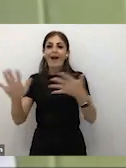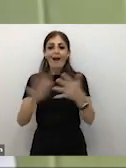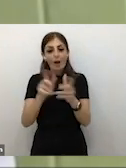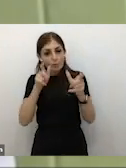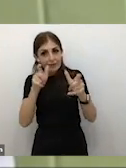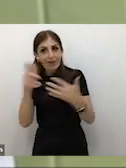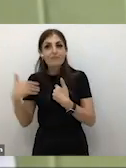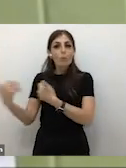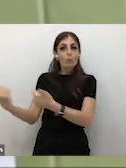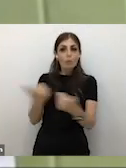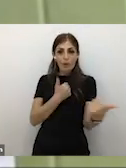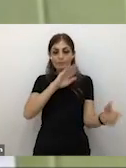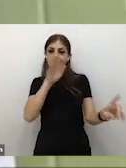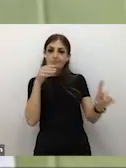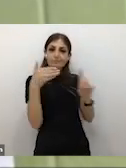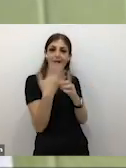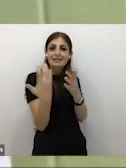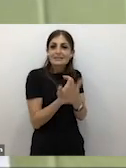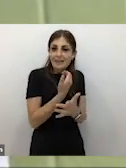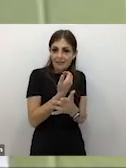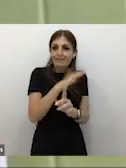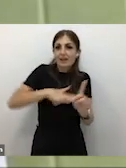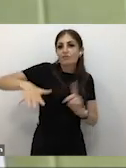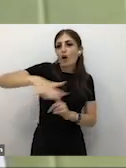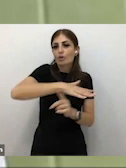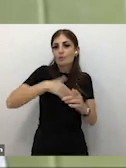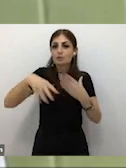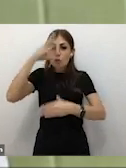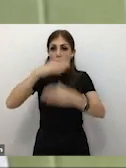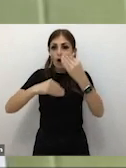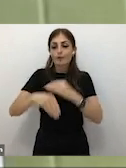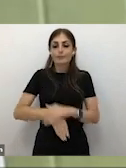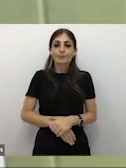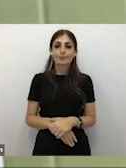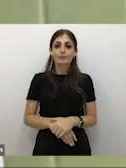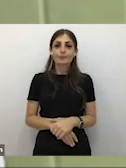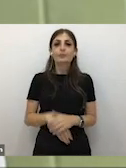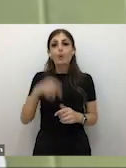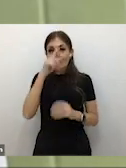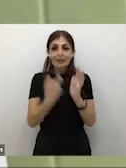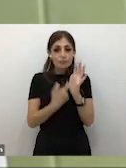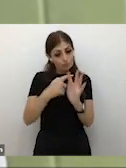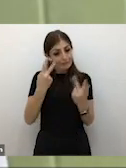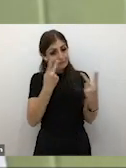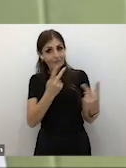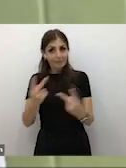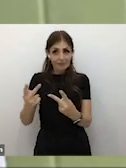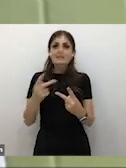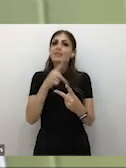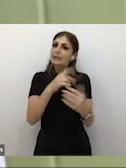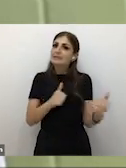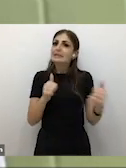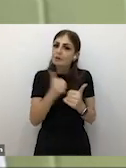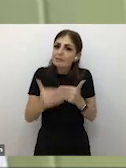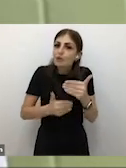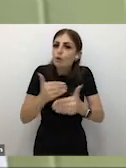and strive towards culturally safe environments for everybody to learn in. We will revisit and extend these agreements and practices as we